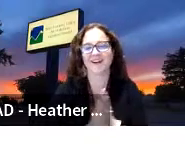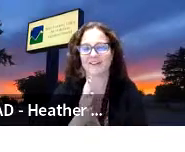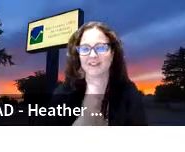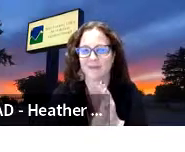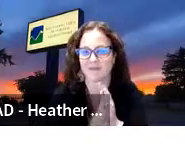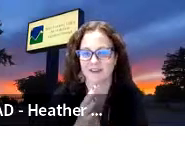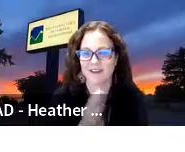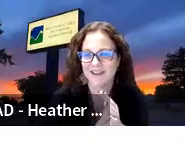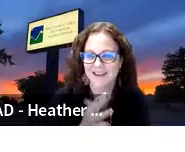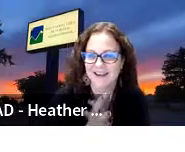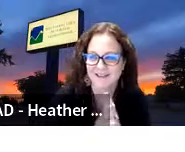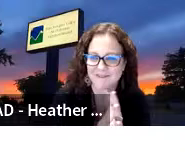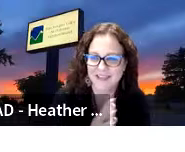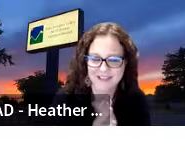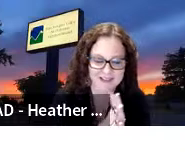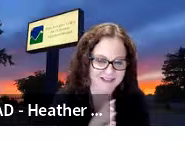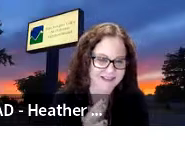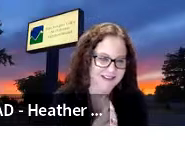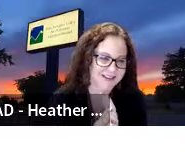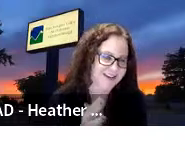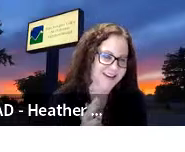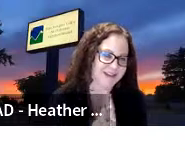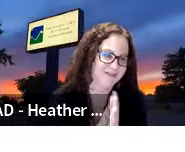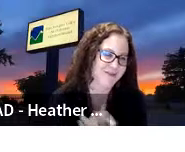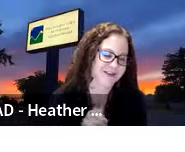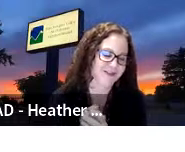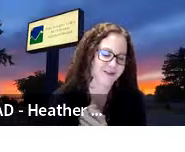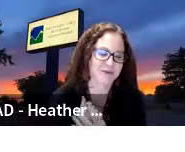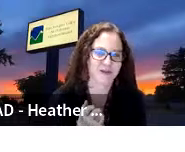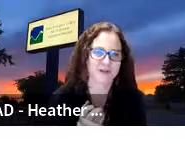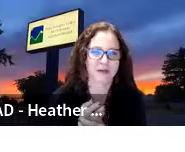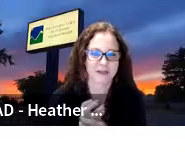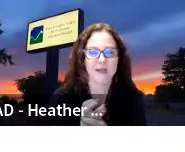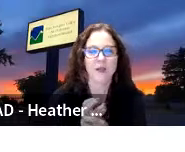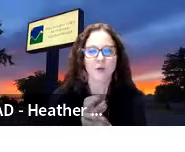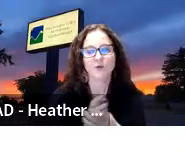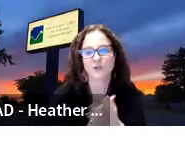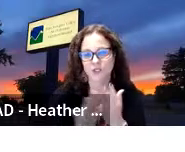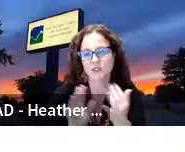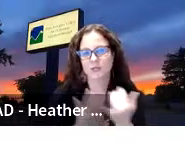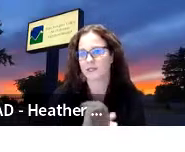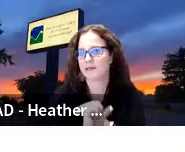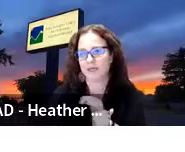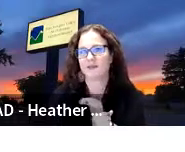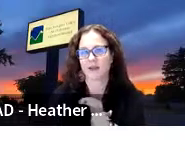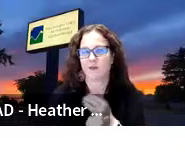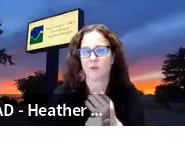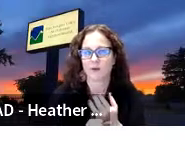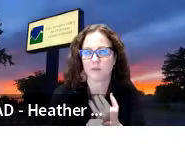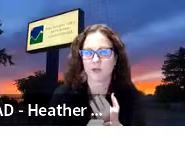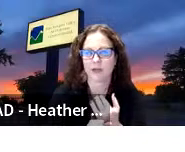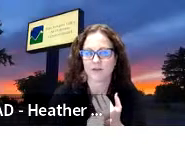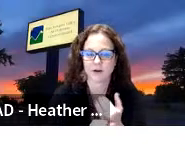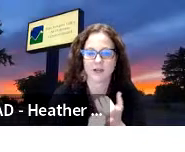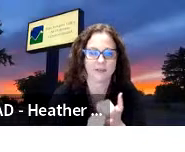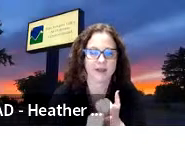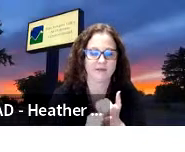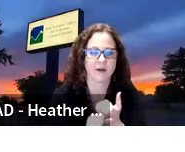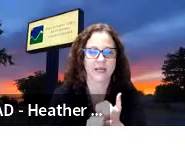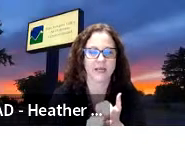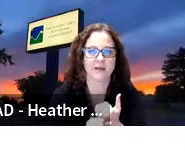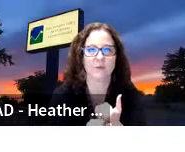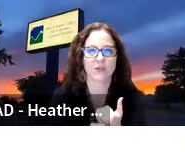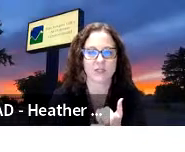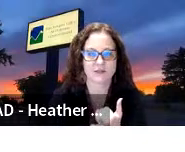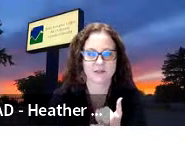all along of some of the getting it done ahead of you in another community, but we're doing just what he said. We kind of starting at